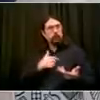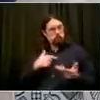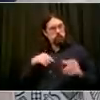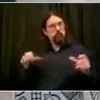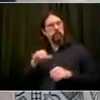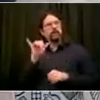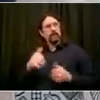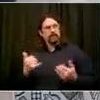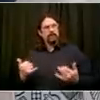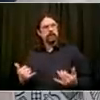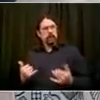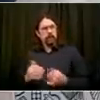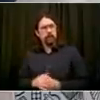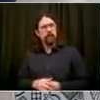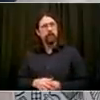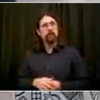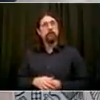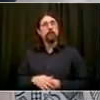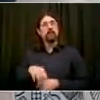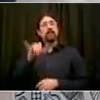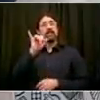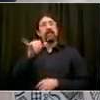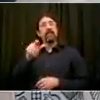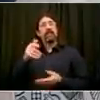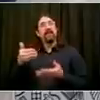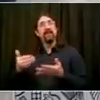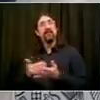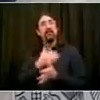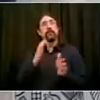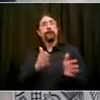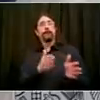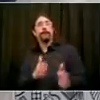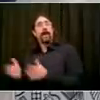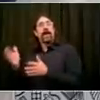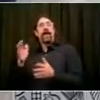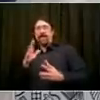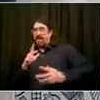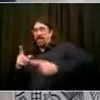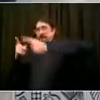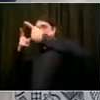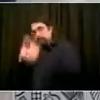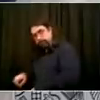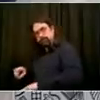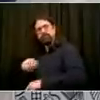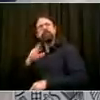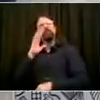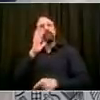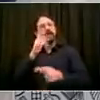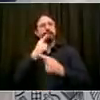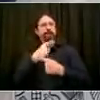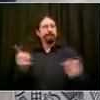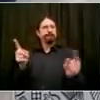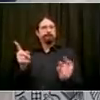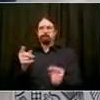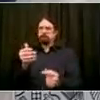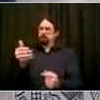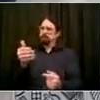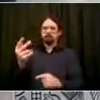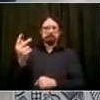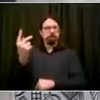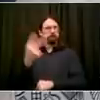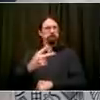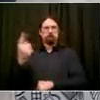And sticking with the 3% threshold, one of the concerns or one of the factors in the decision making apparently was if the workforce